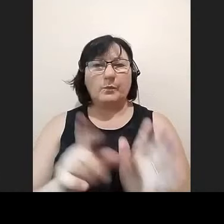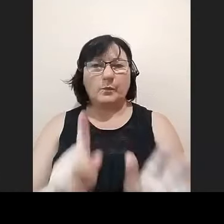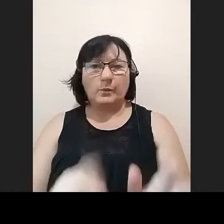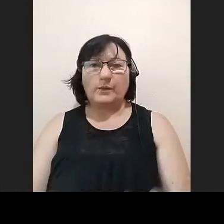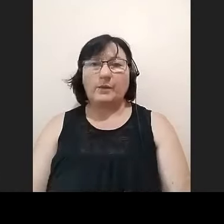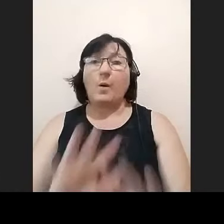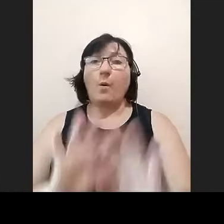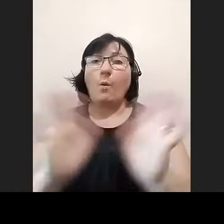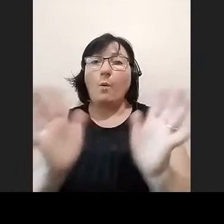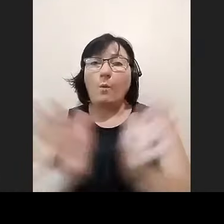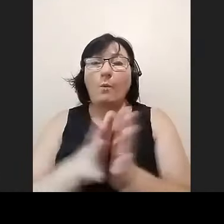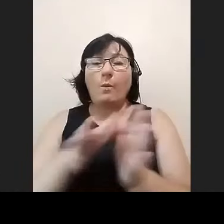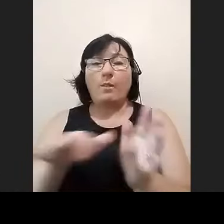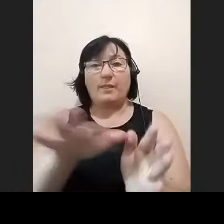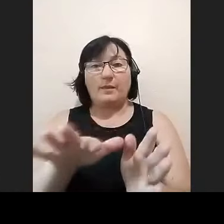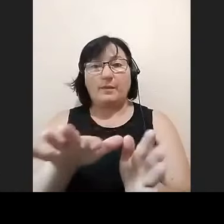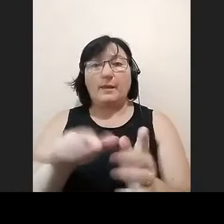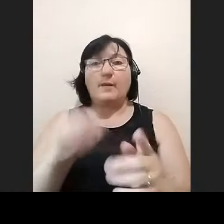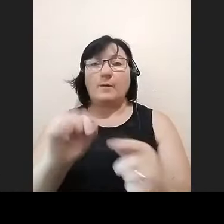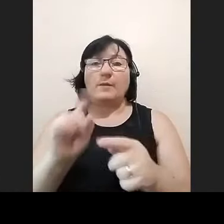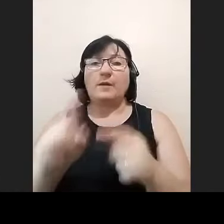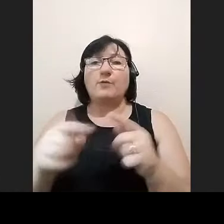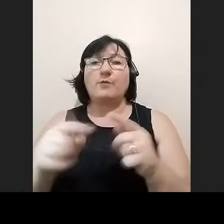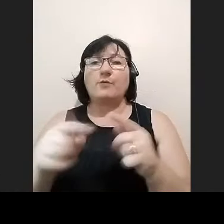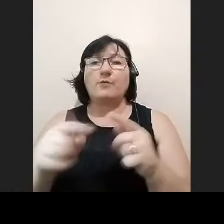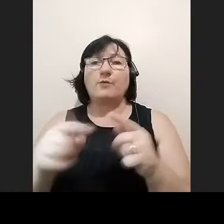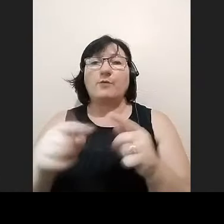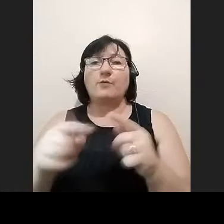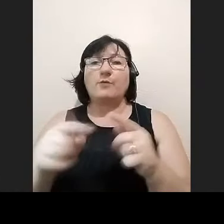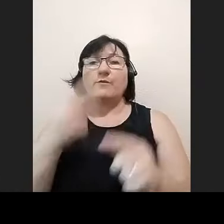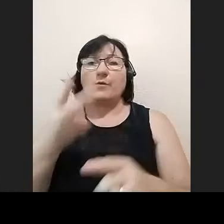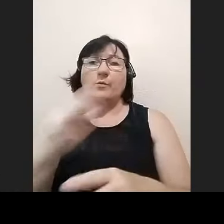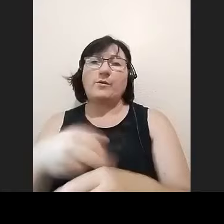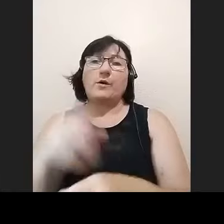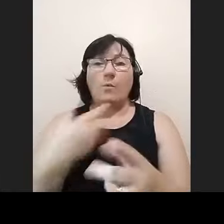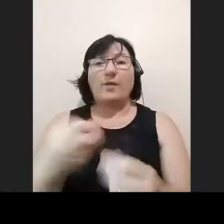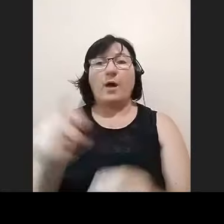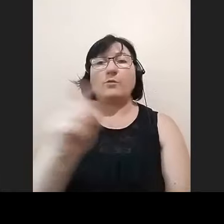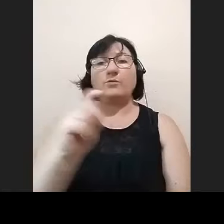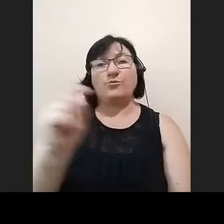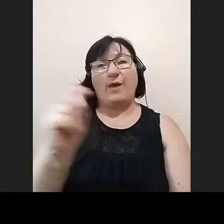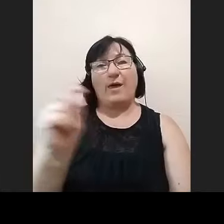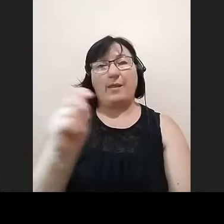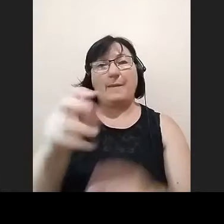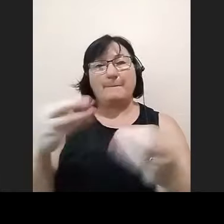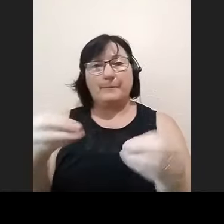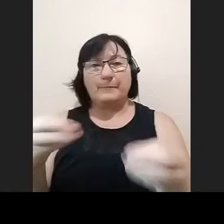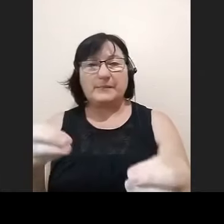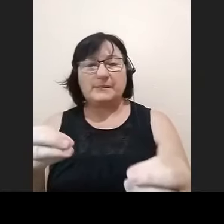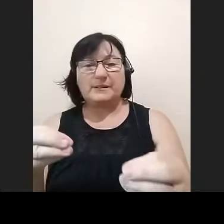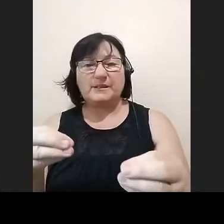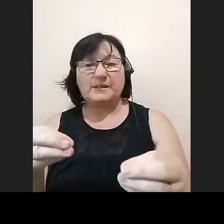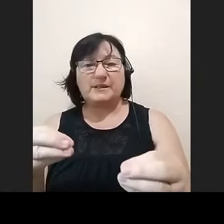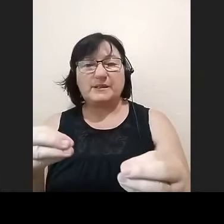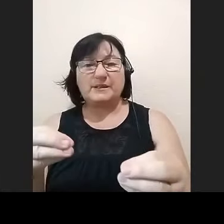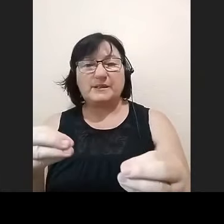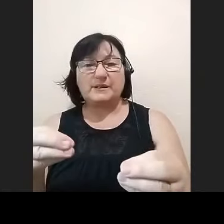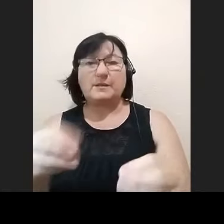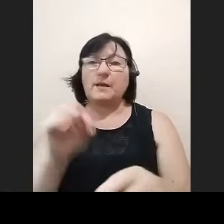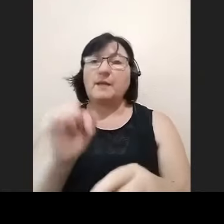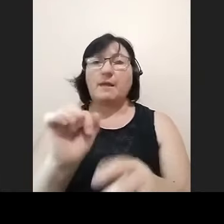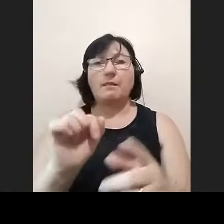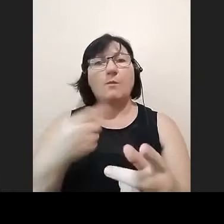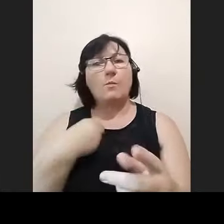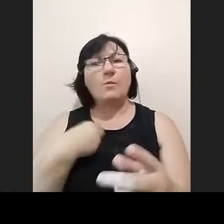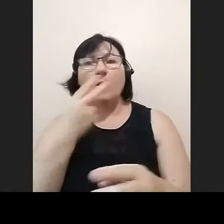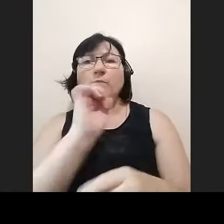in consultation with our traders and tailored to fit the specific needs of SMMEs. Based on that,